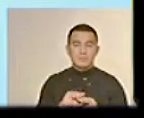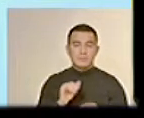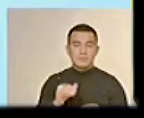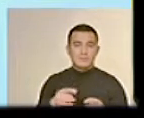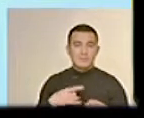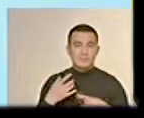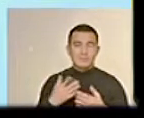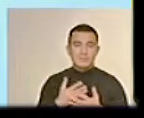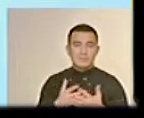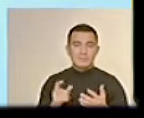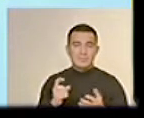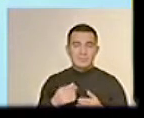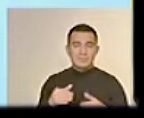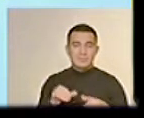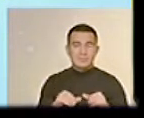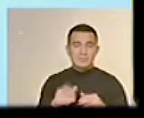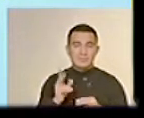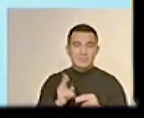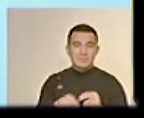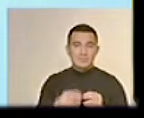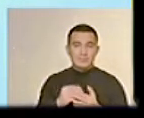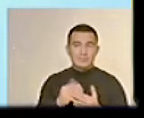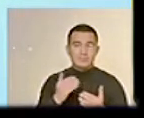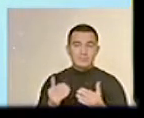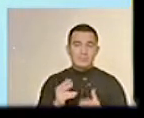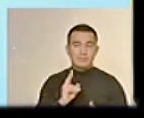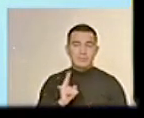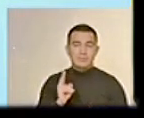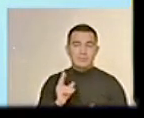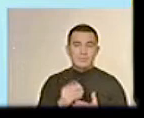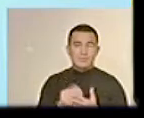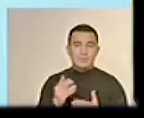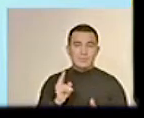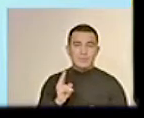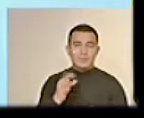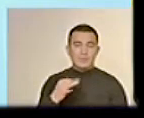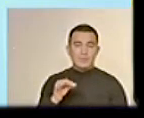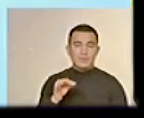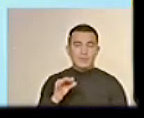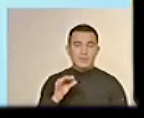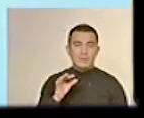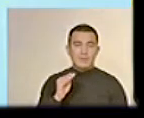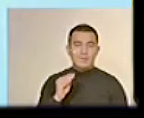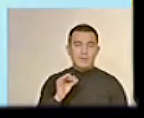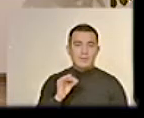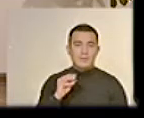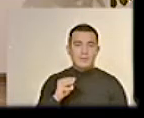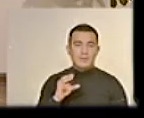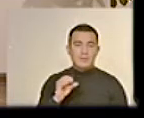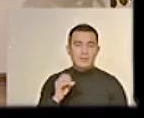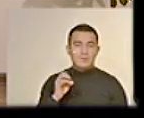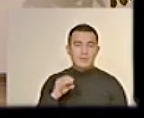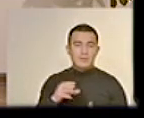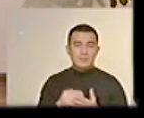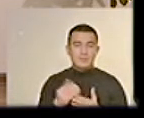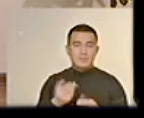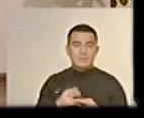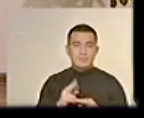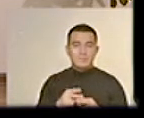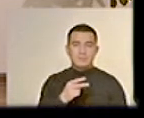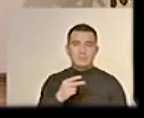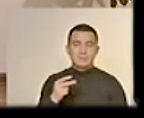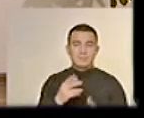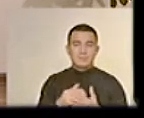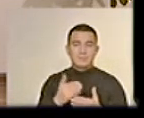tenglamalarini tugallang va tegishli koeffitsentlar tanlab, tenglamani tenglang. Ya'ni tenglamani tenglashtirib